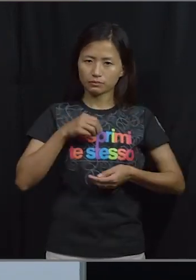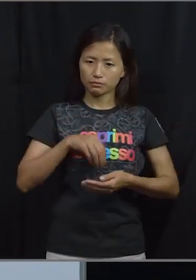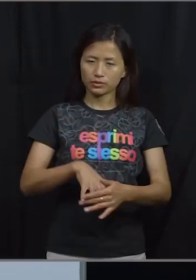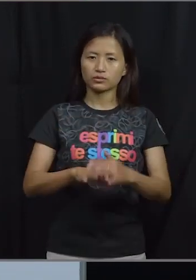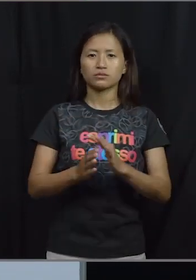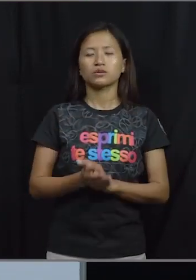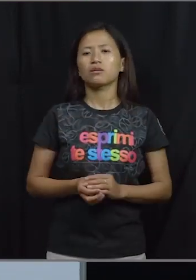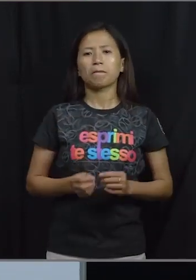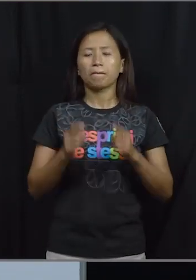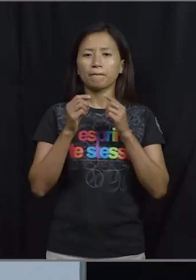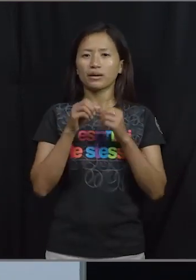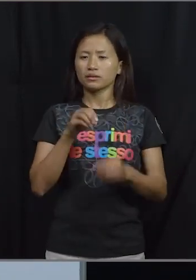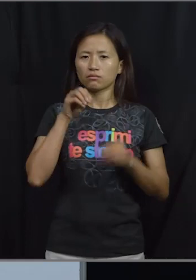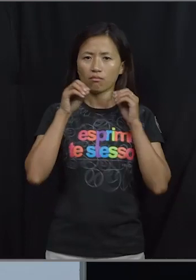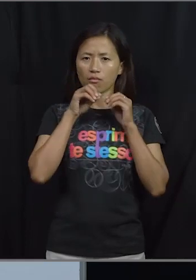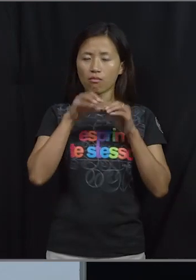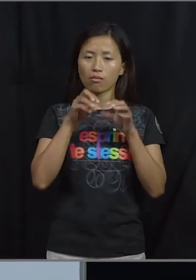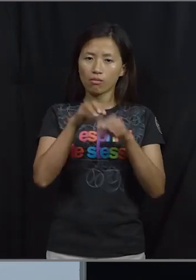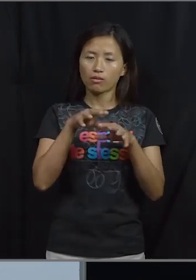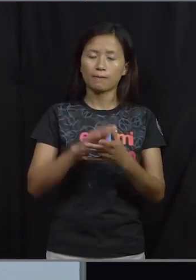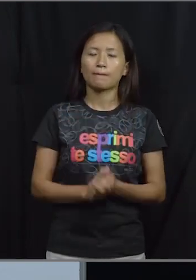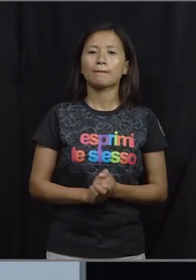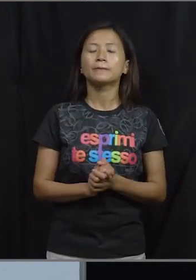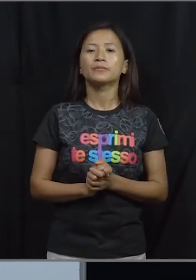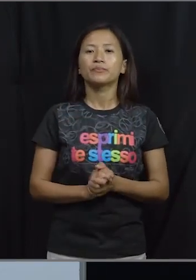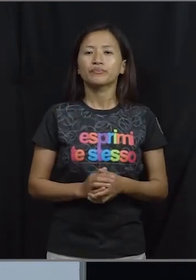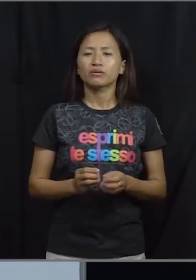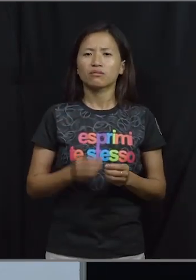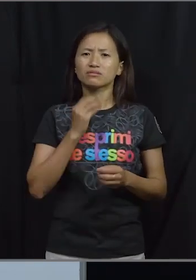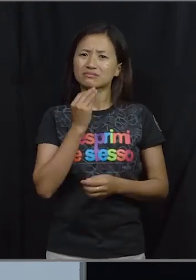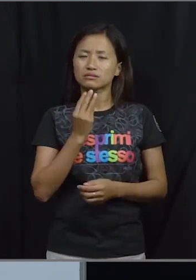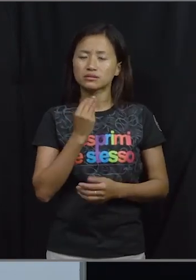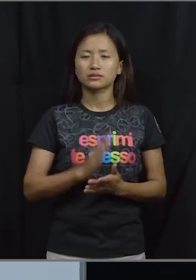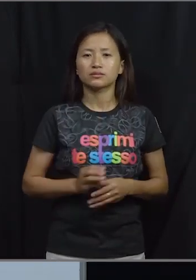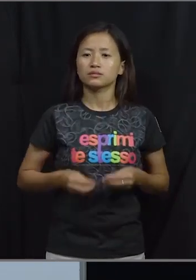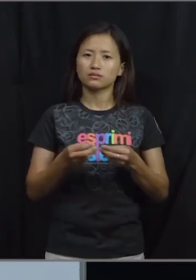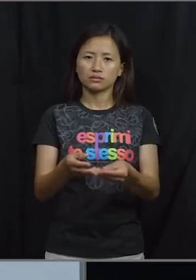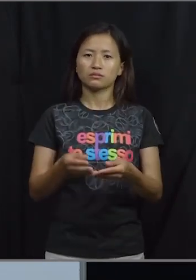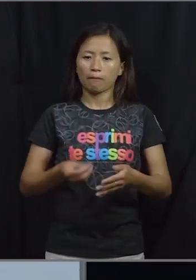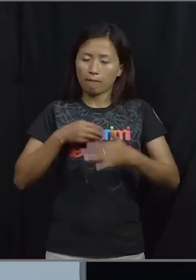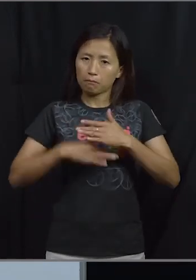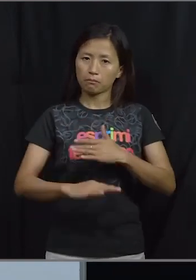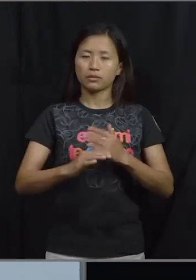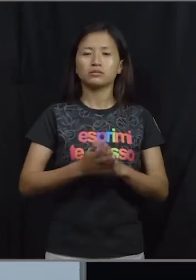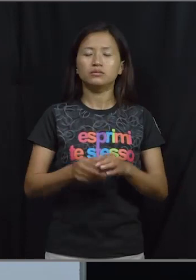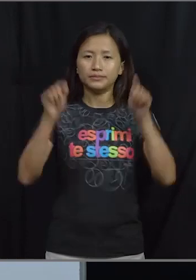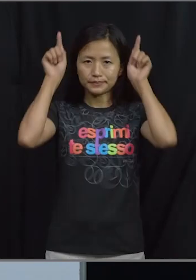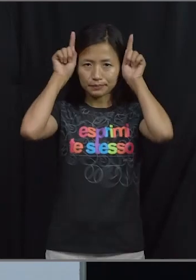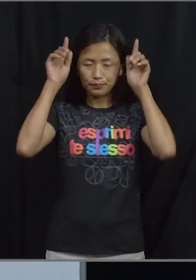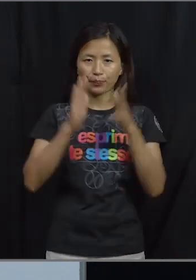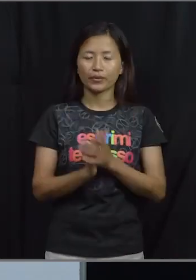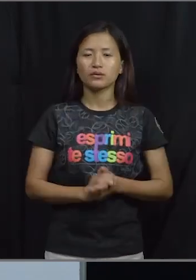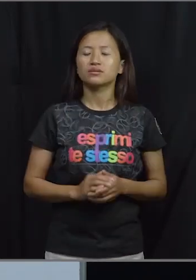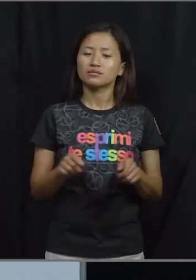a puppy or a dog, isn't it? Or a goat will not give birth to a cow, right? So the same species